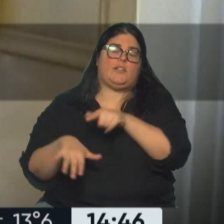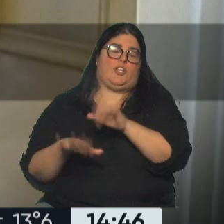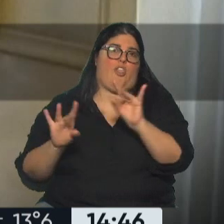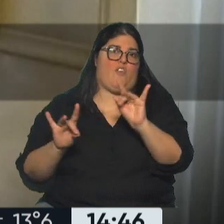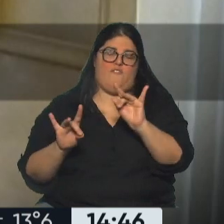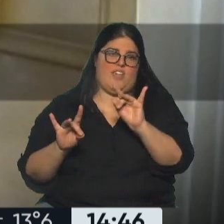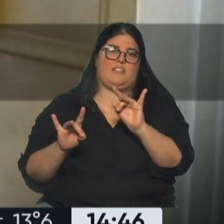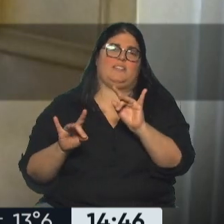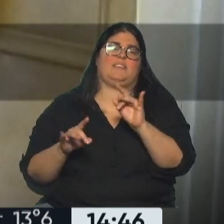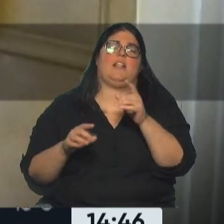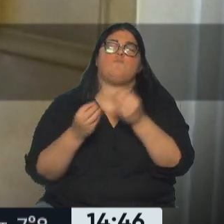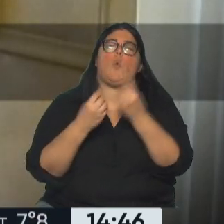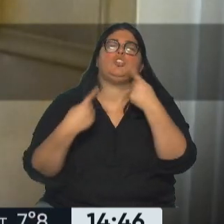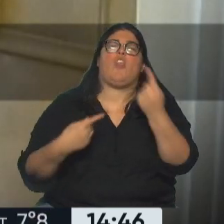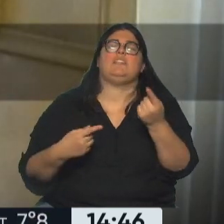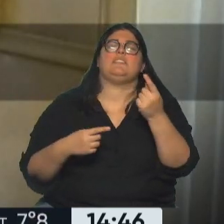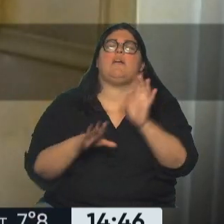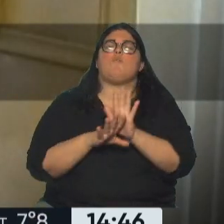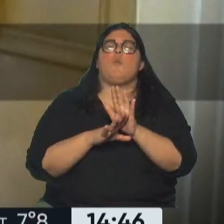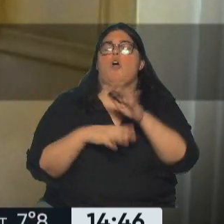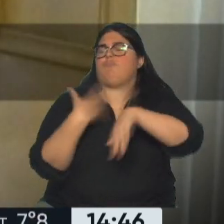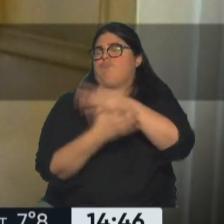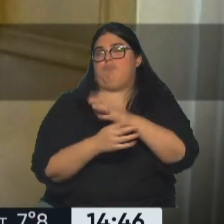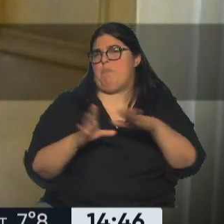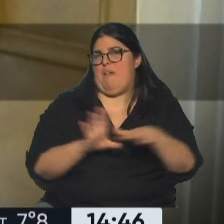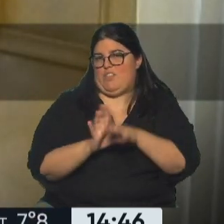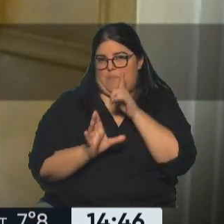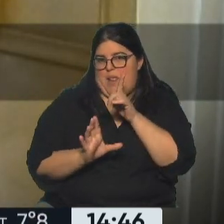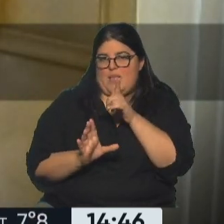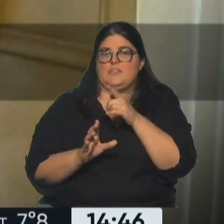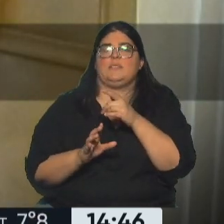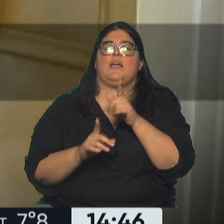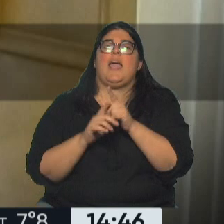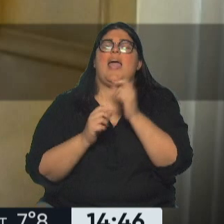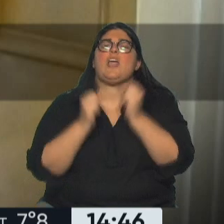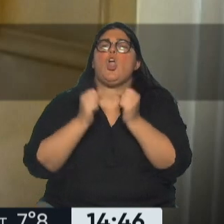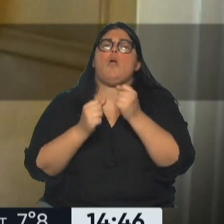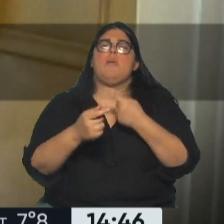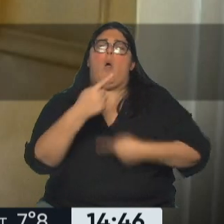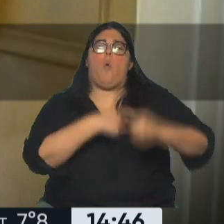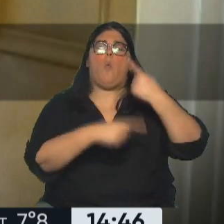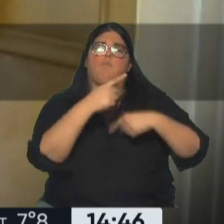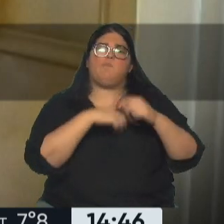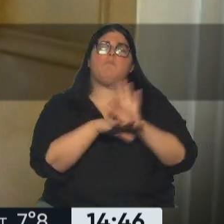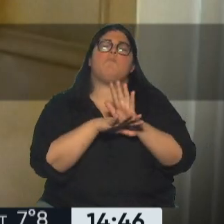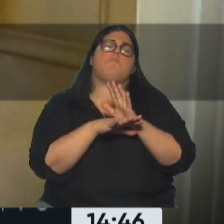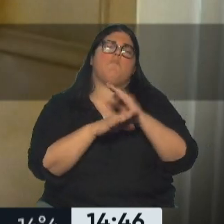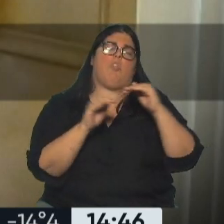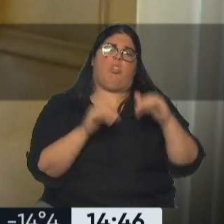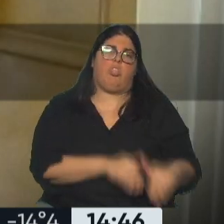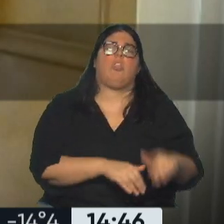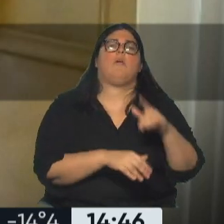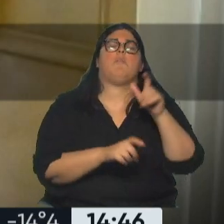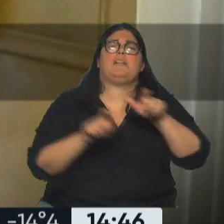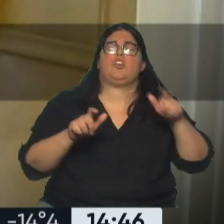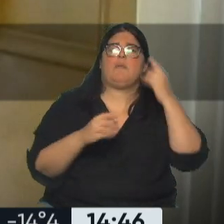Some would say a perfect storm. The economy looks like it's heading into recession. People are very worried about their gas and electricity